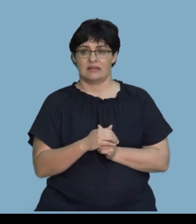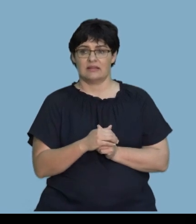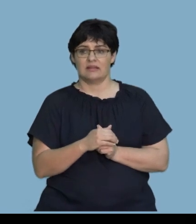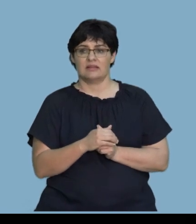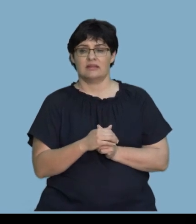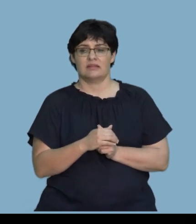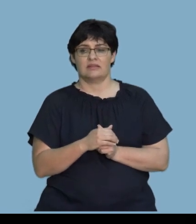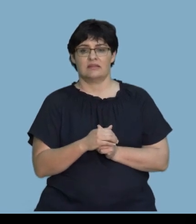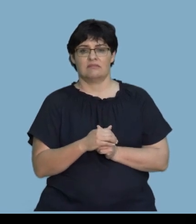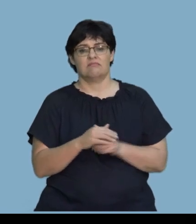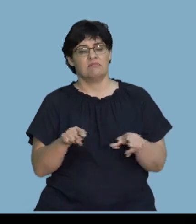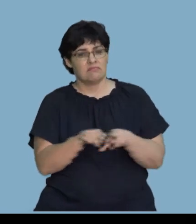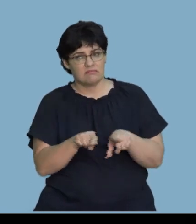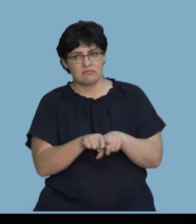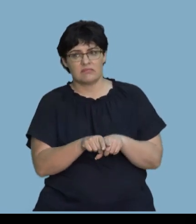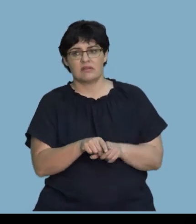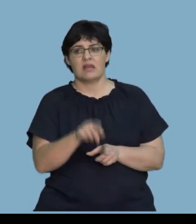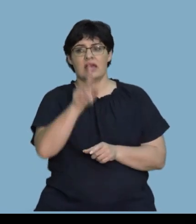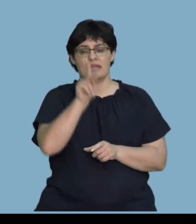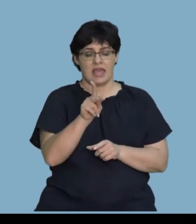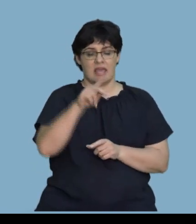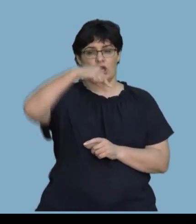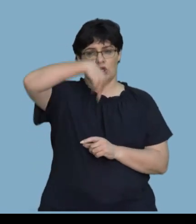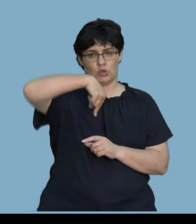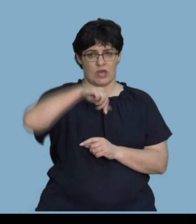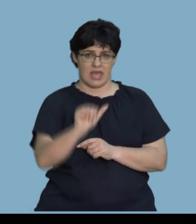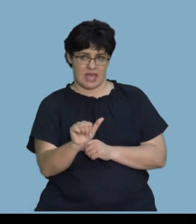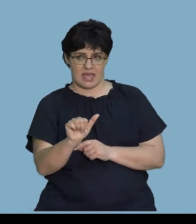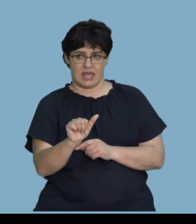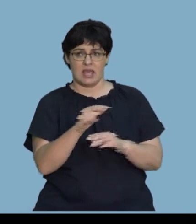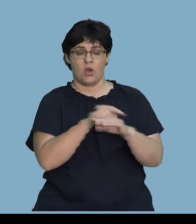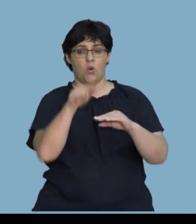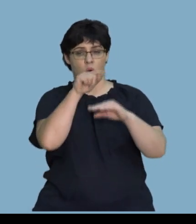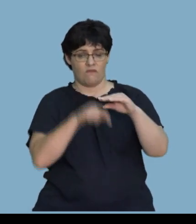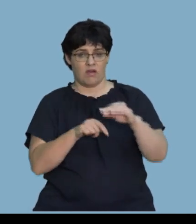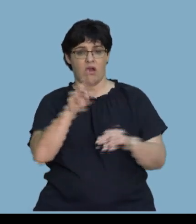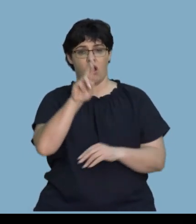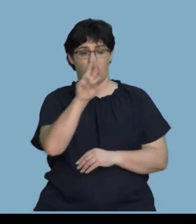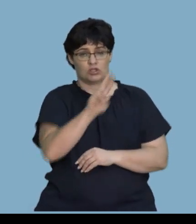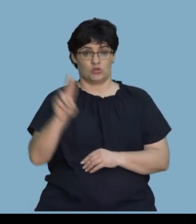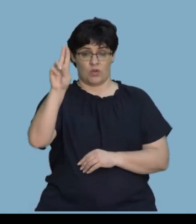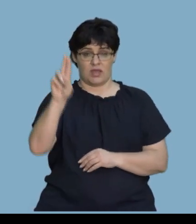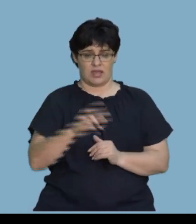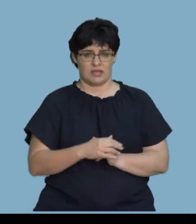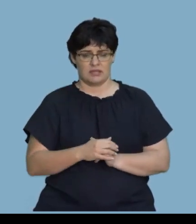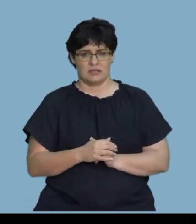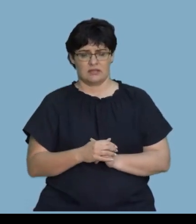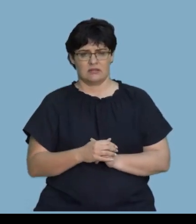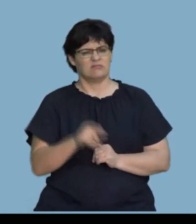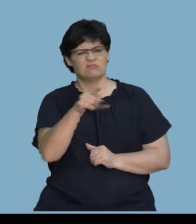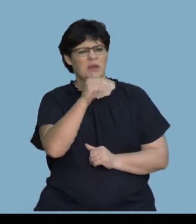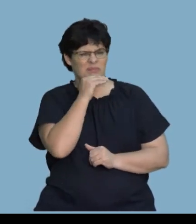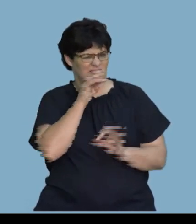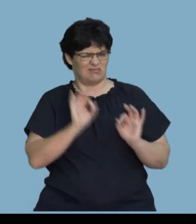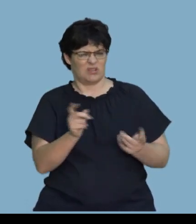is actually K QA over R squared, right? So what does this